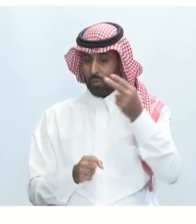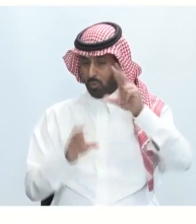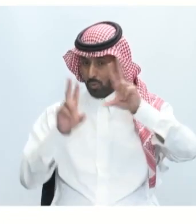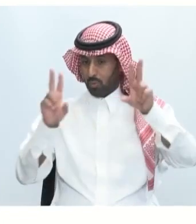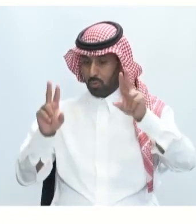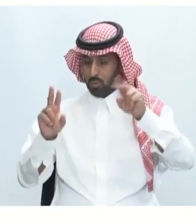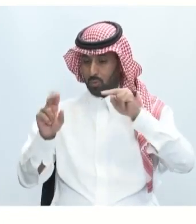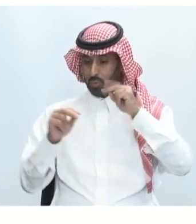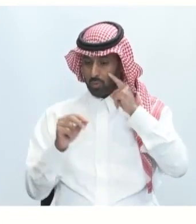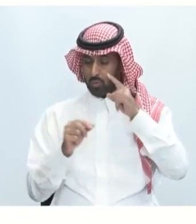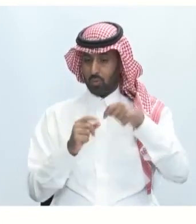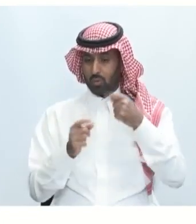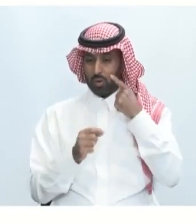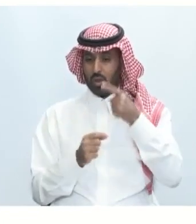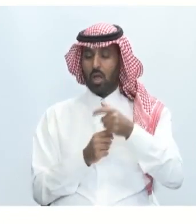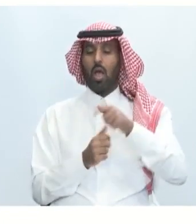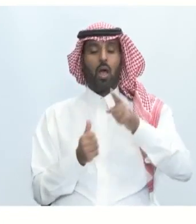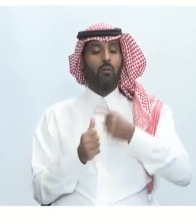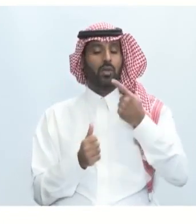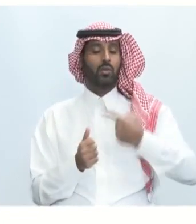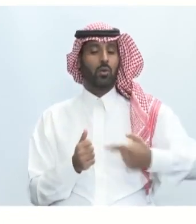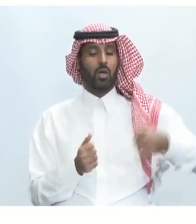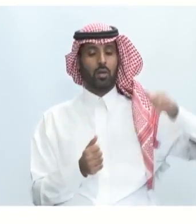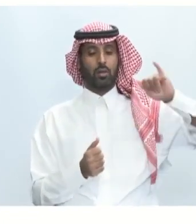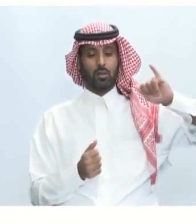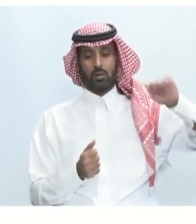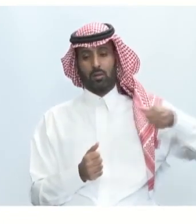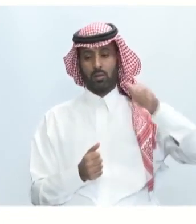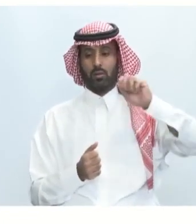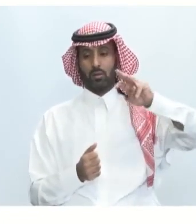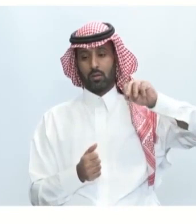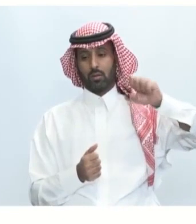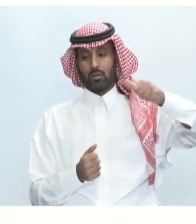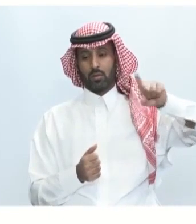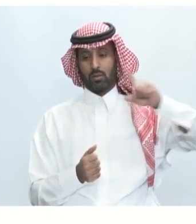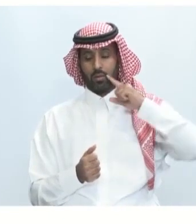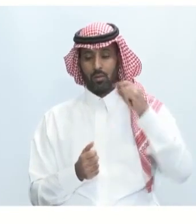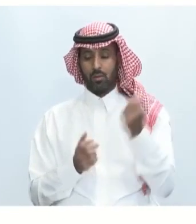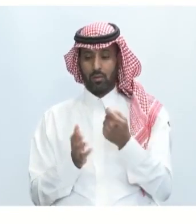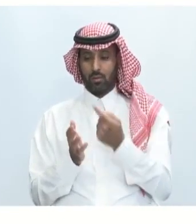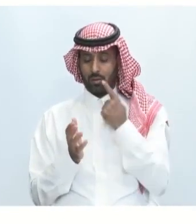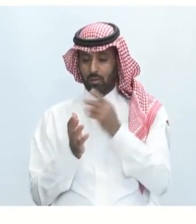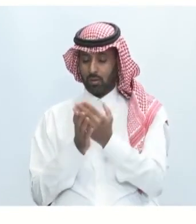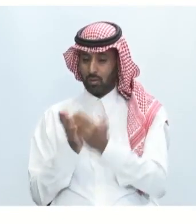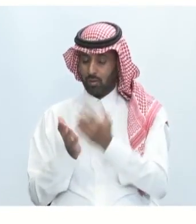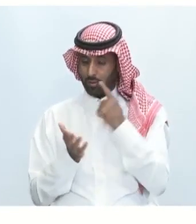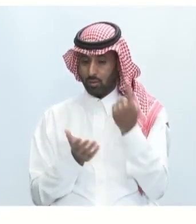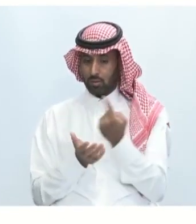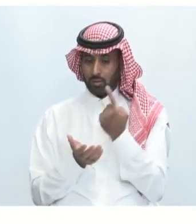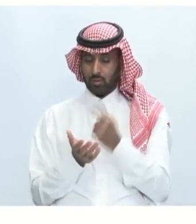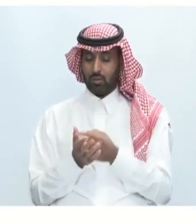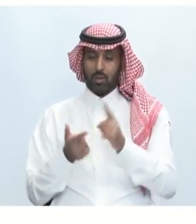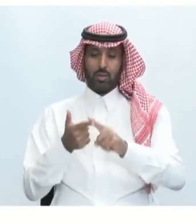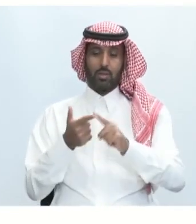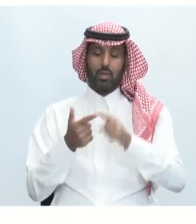one, Jamal had spent weeks planning a poster for ecotourism in his country. And the second one,